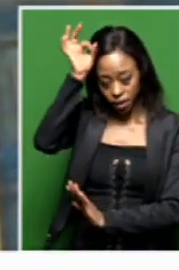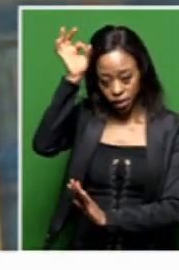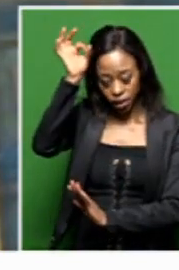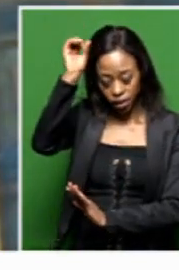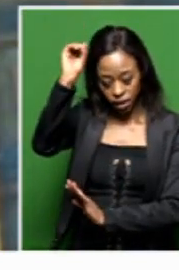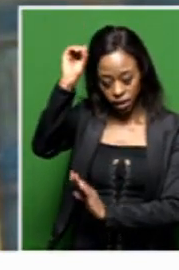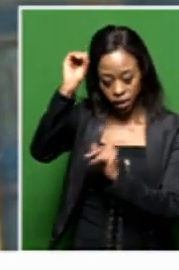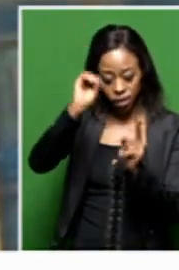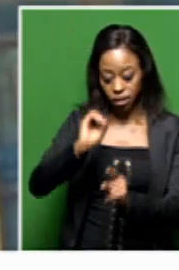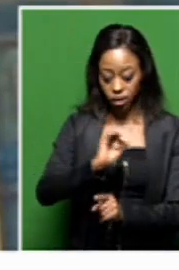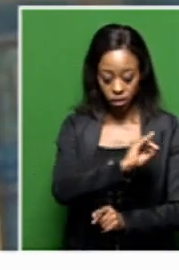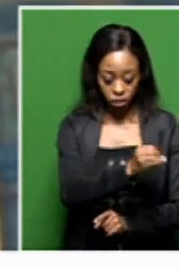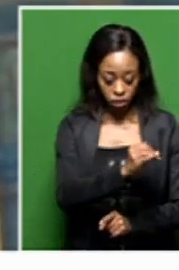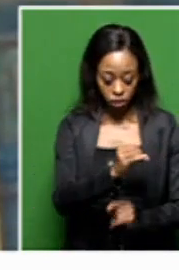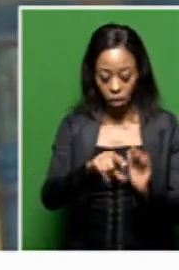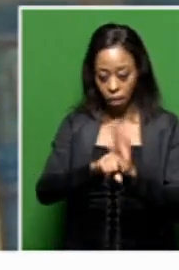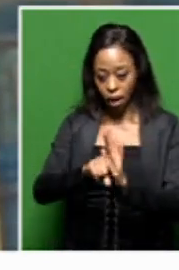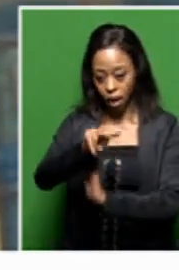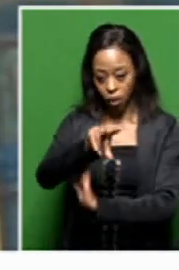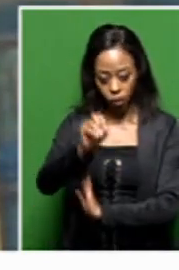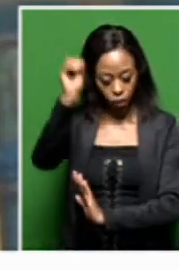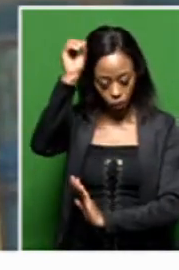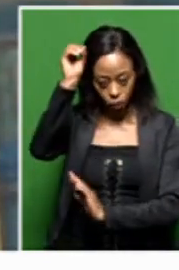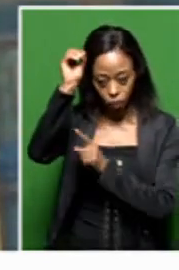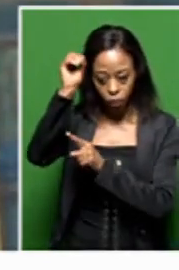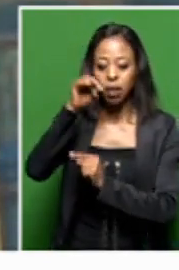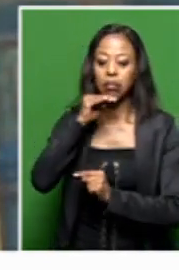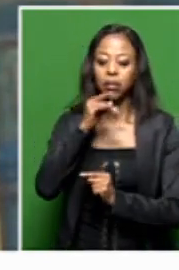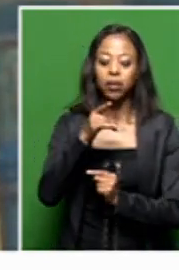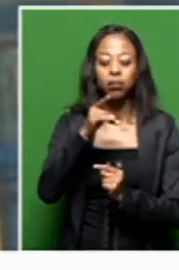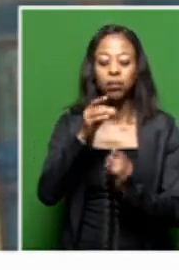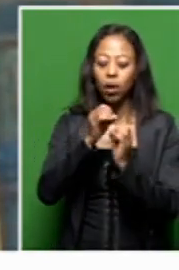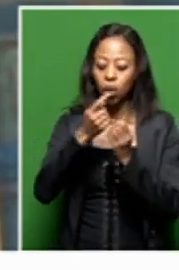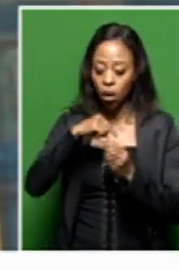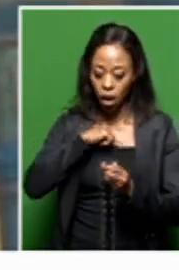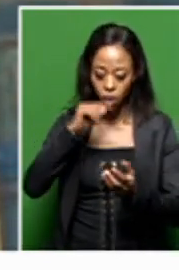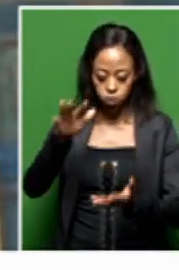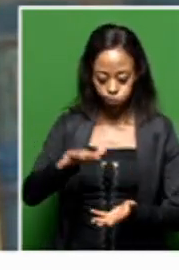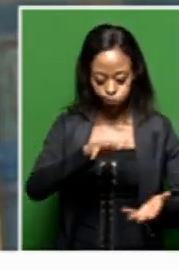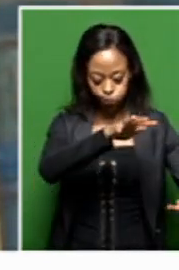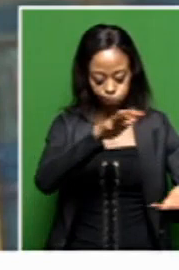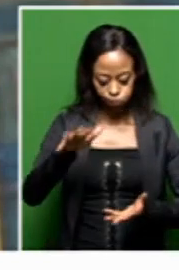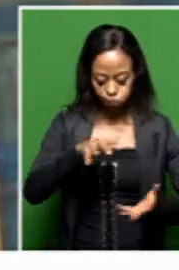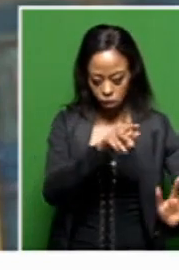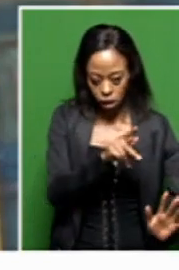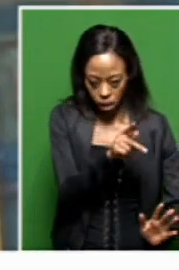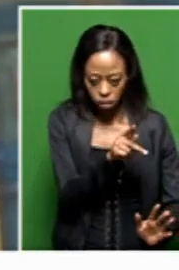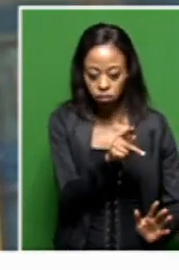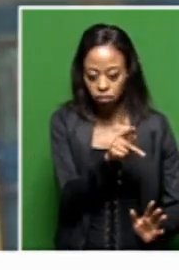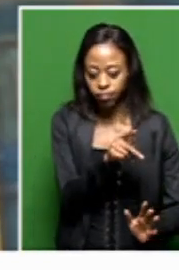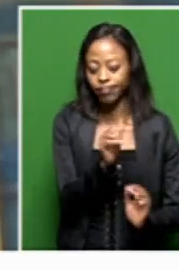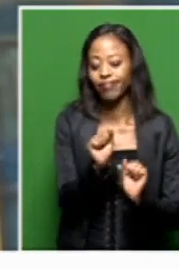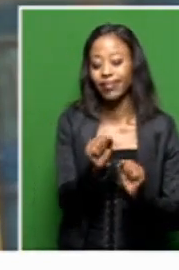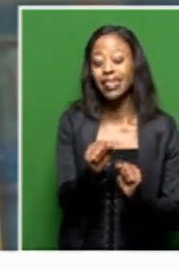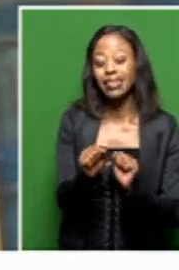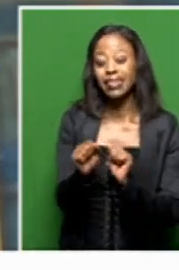Johnson & Johnson at minus 20 degrees in the central storage. And that's where the bulk of our vaccines are. I think it's been quite widely reported in